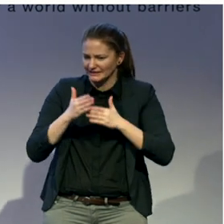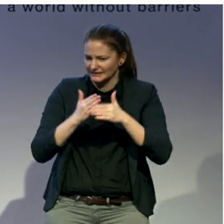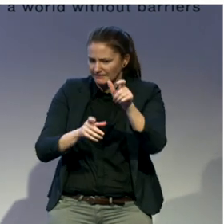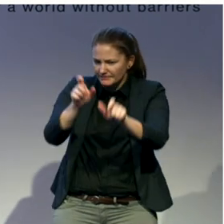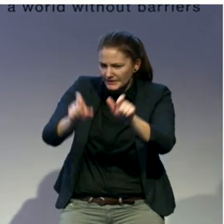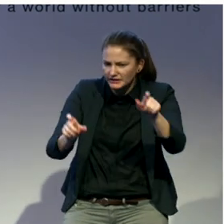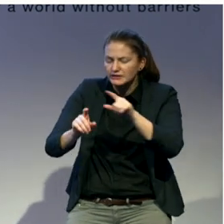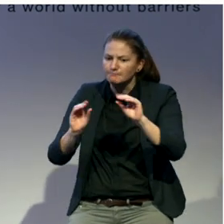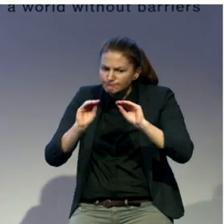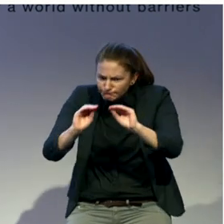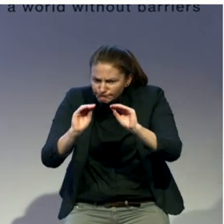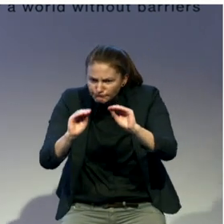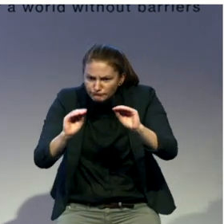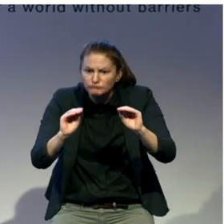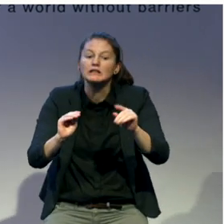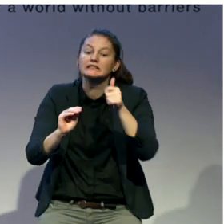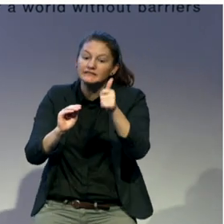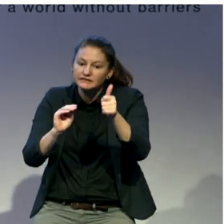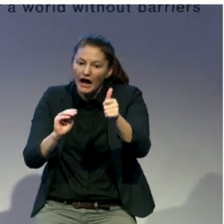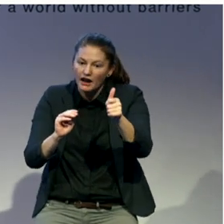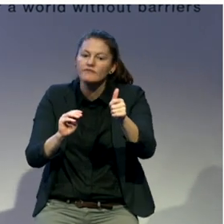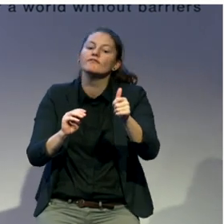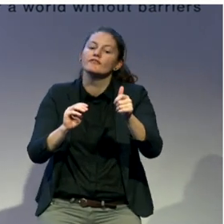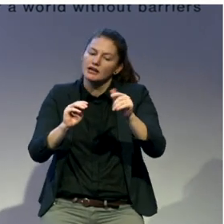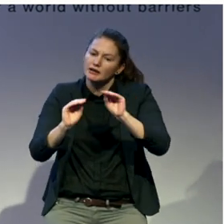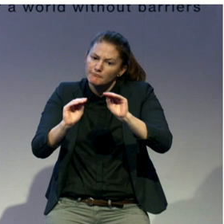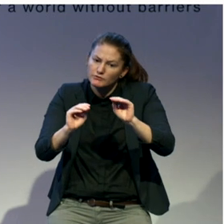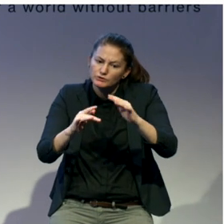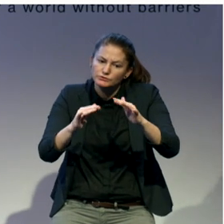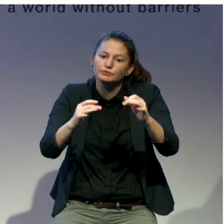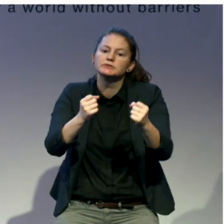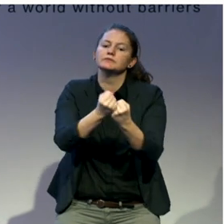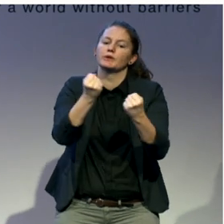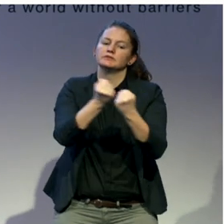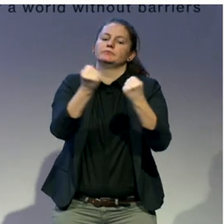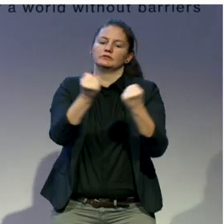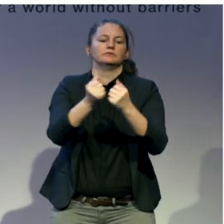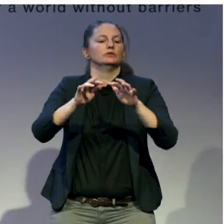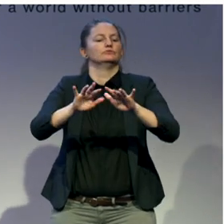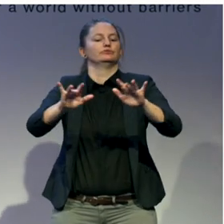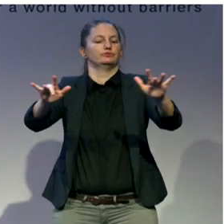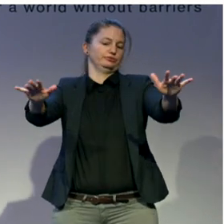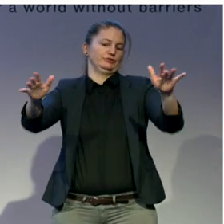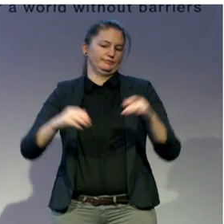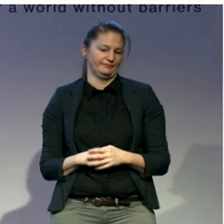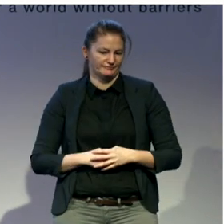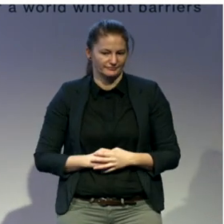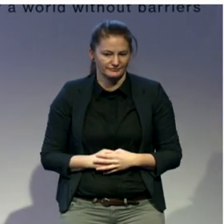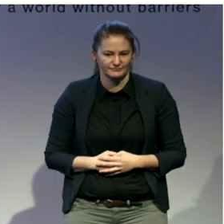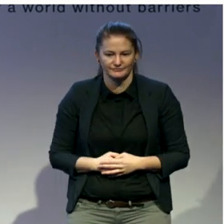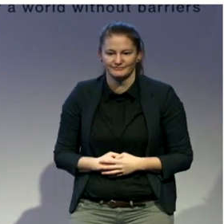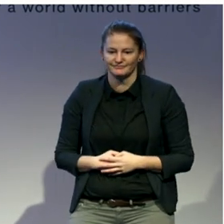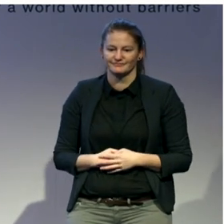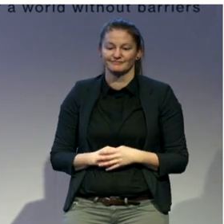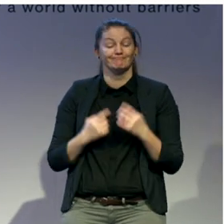Today, Enosh leads Seeds of Wellness, a supportive housing model that provides a comprehensive